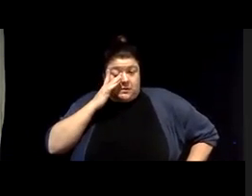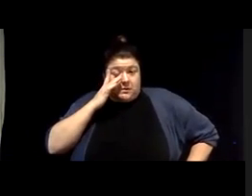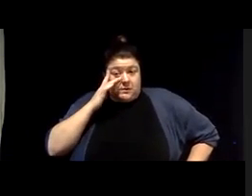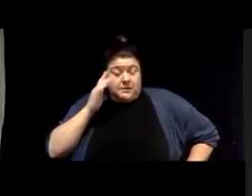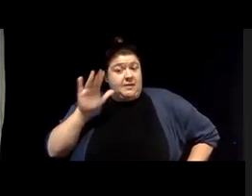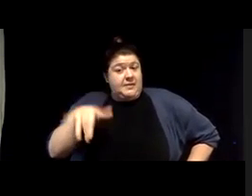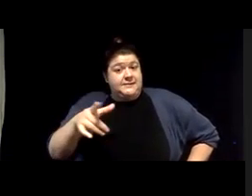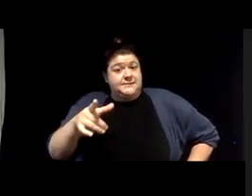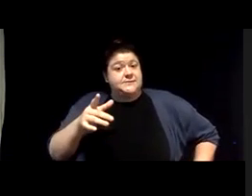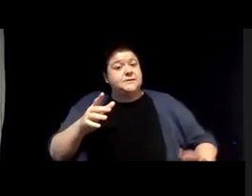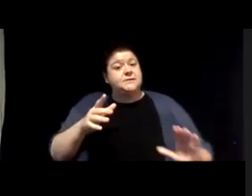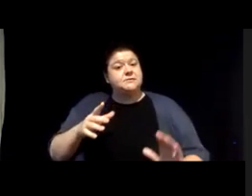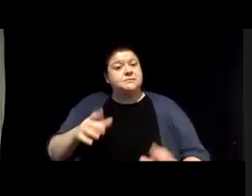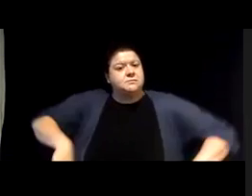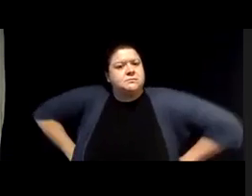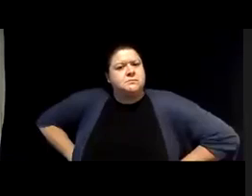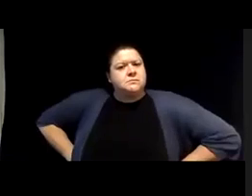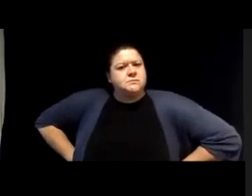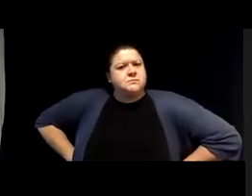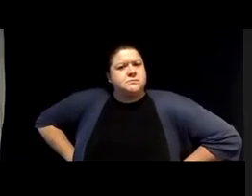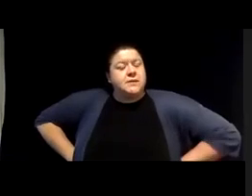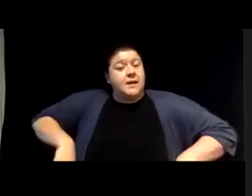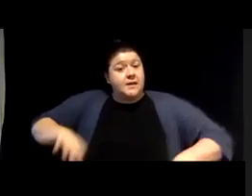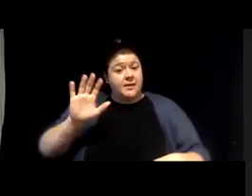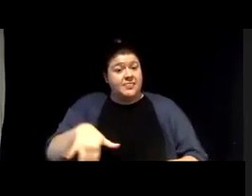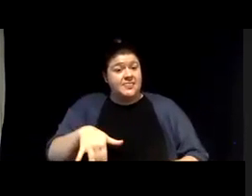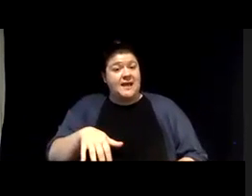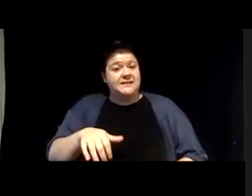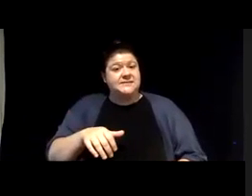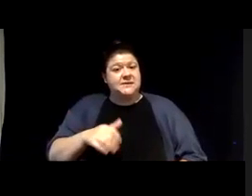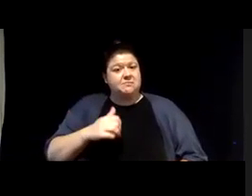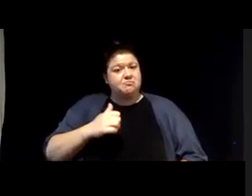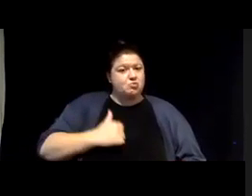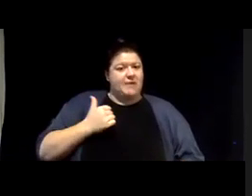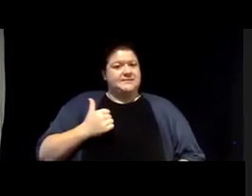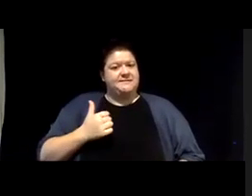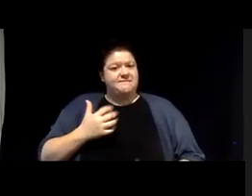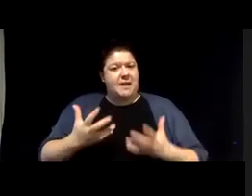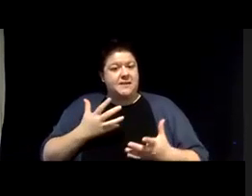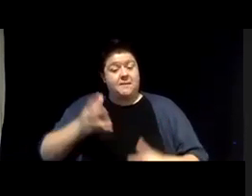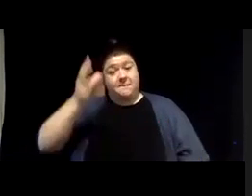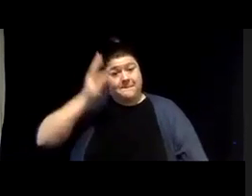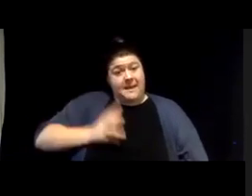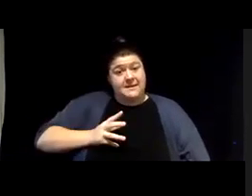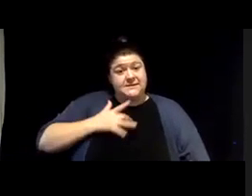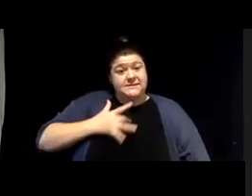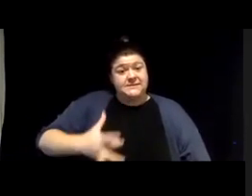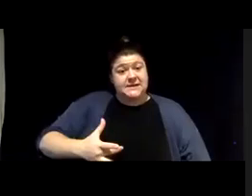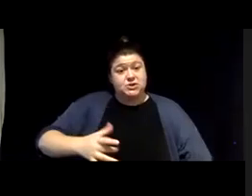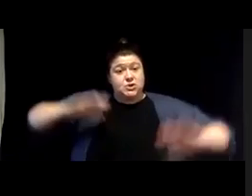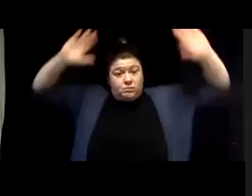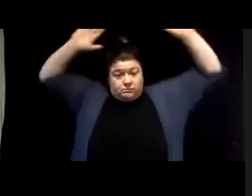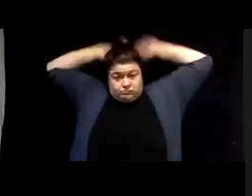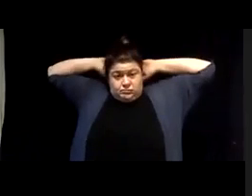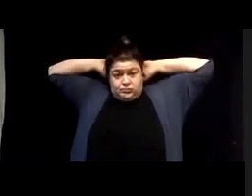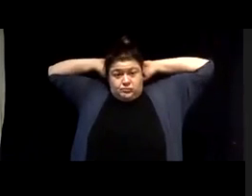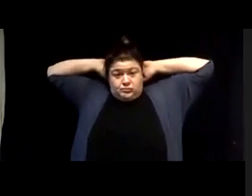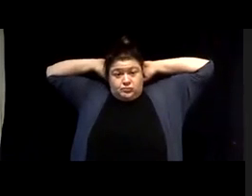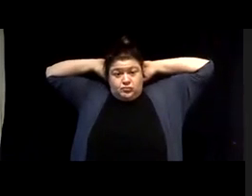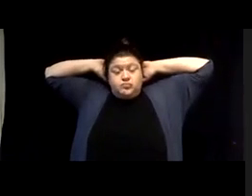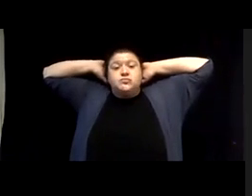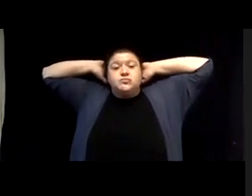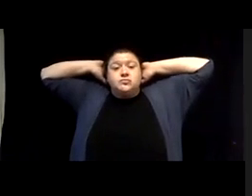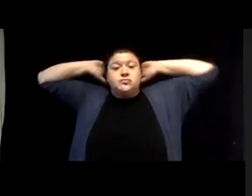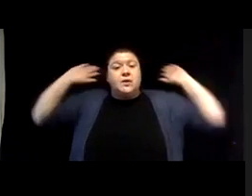that's some sort of aggression pose. Men will oftentimes sit like this. This is sort of